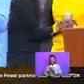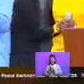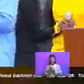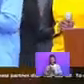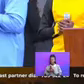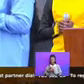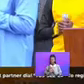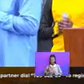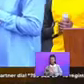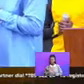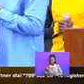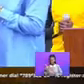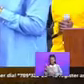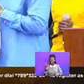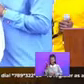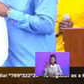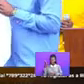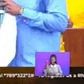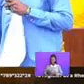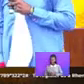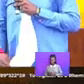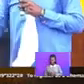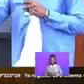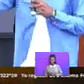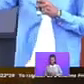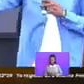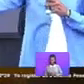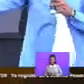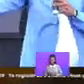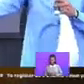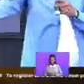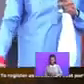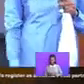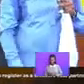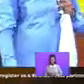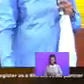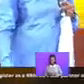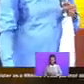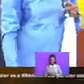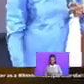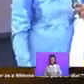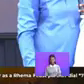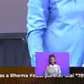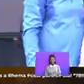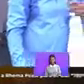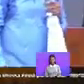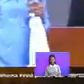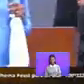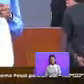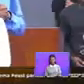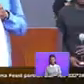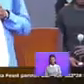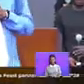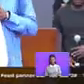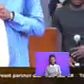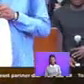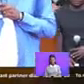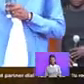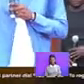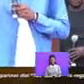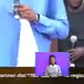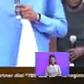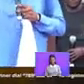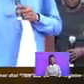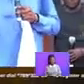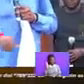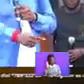there please let's do it quickly thrust them and give them the book otherwise you will waste a lot of time yeah so